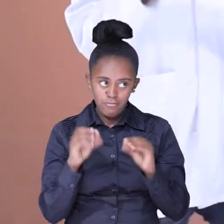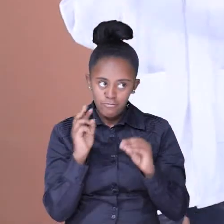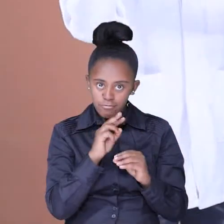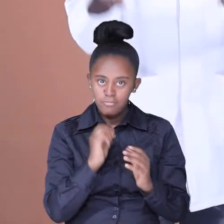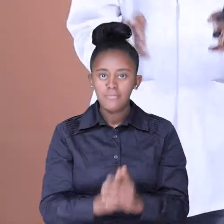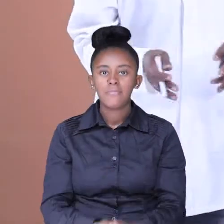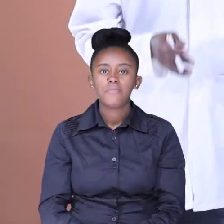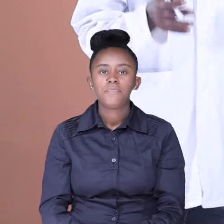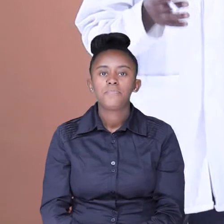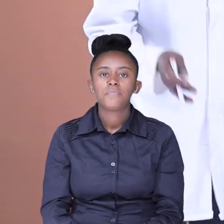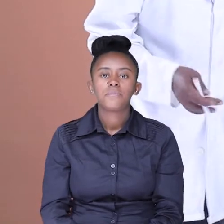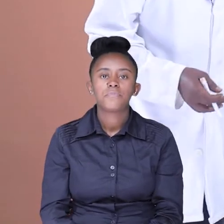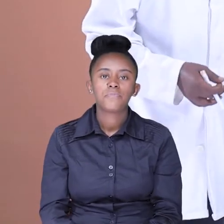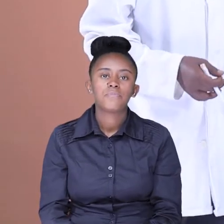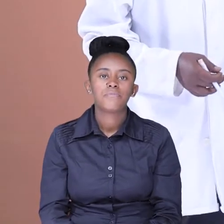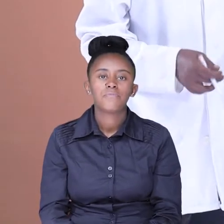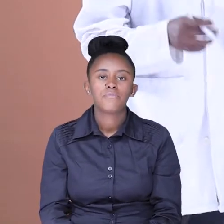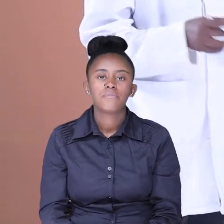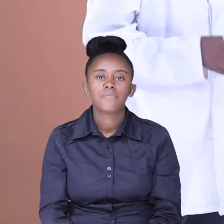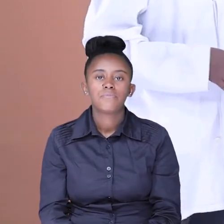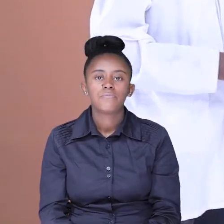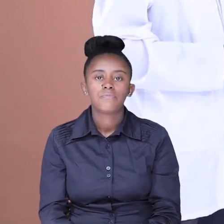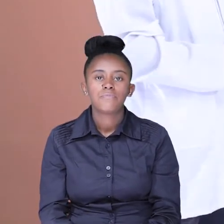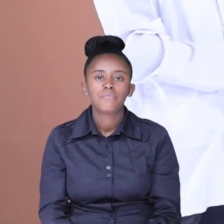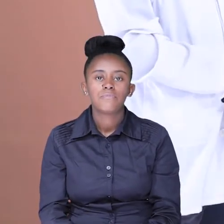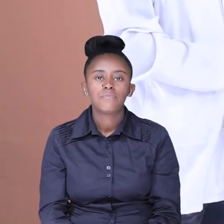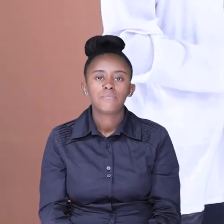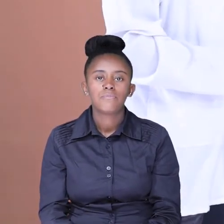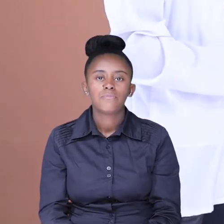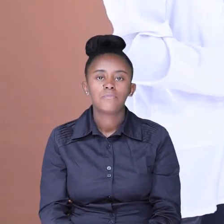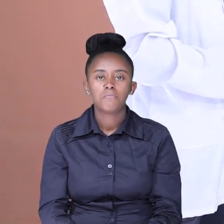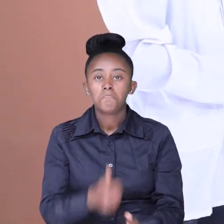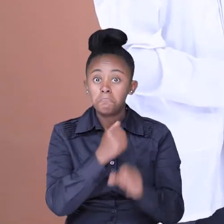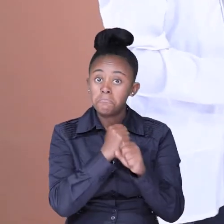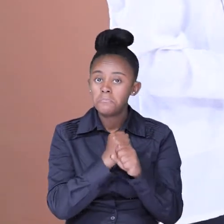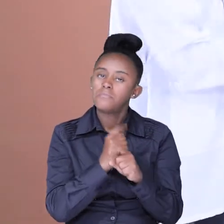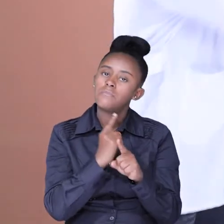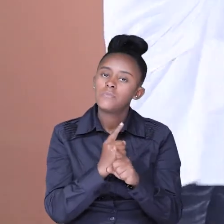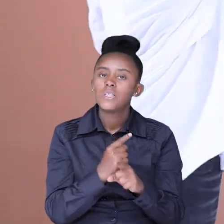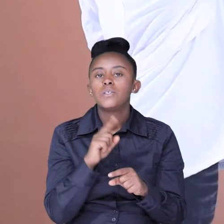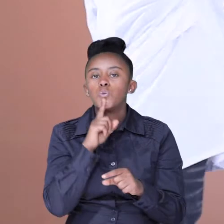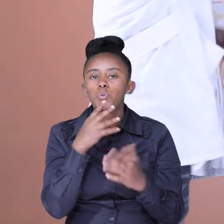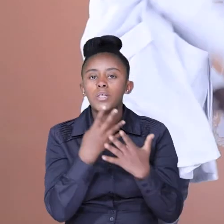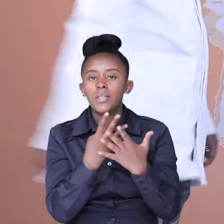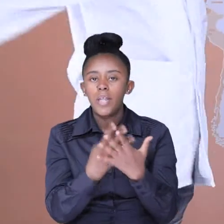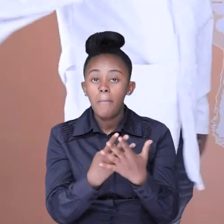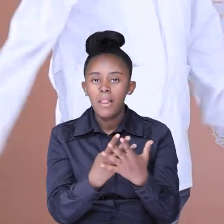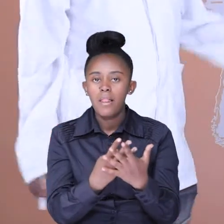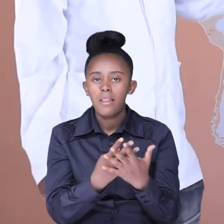if you feel like this one, you are right. So, this is a truth table given